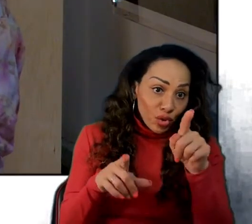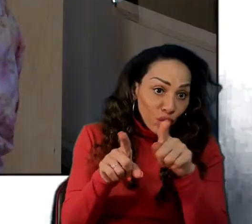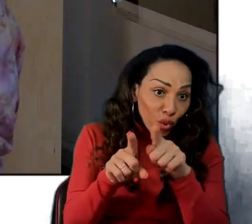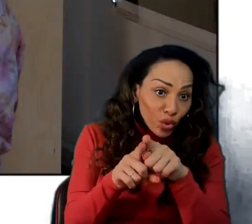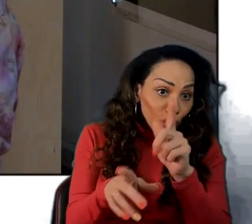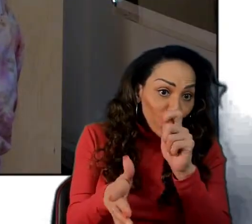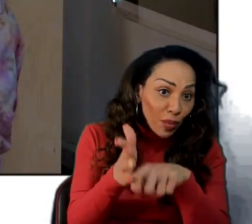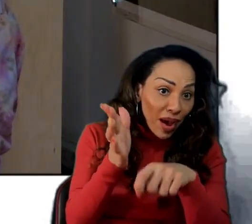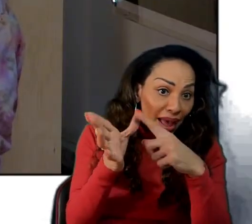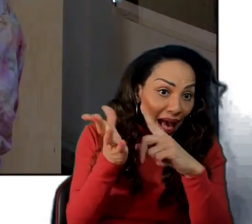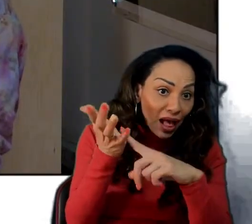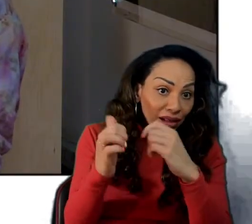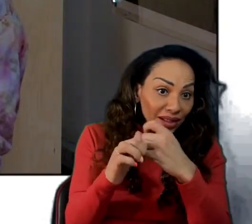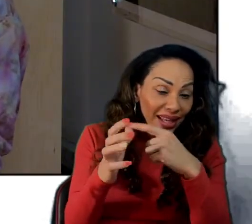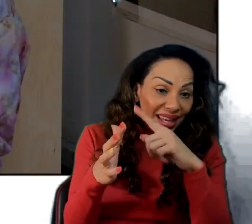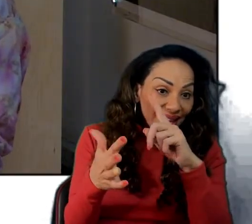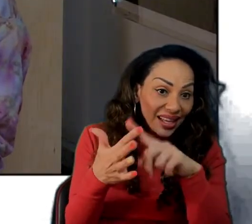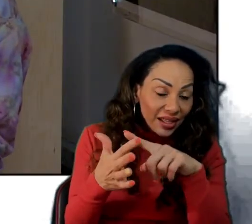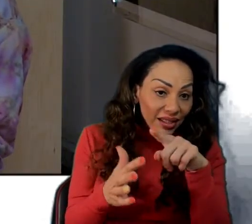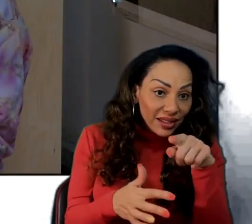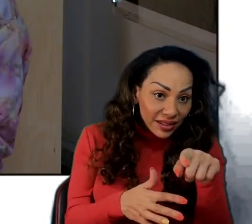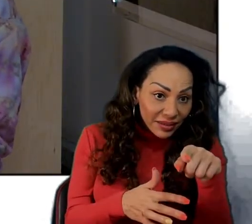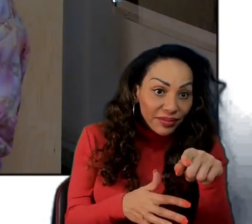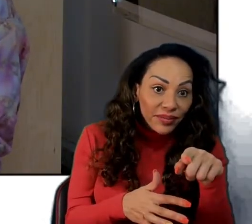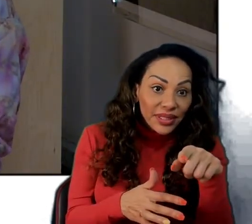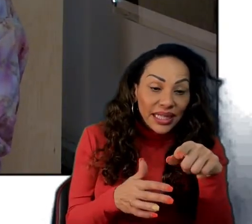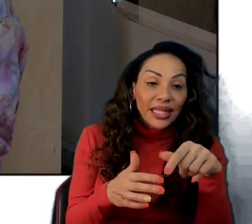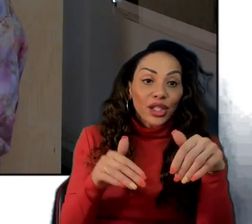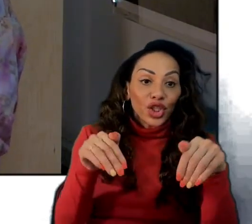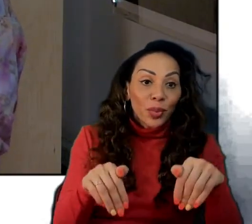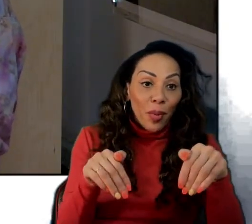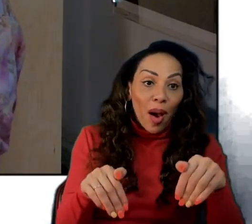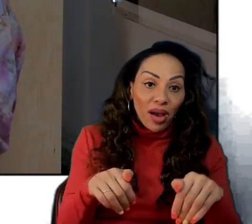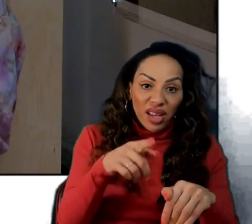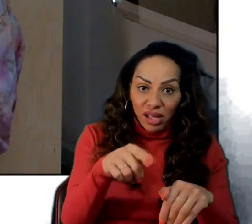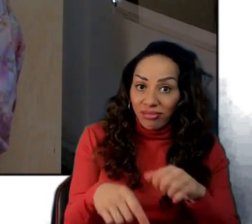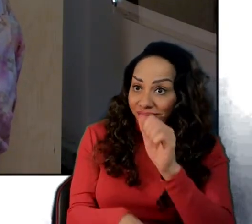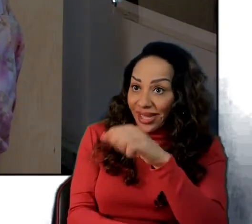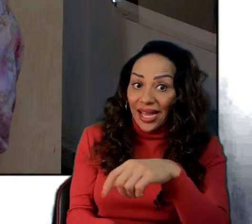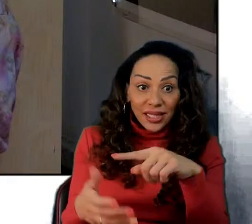Yeah, it's true. Mushrooms do glow too. Yeah.